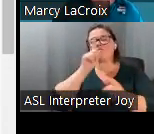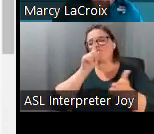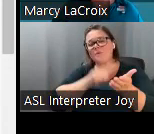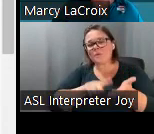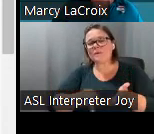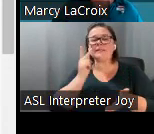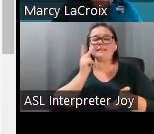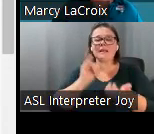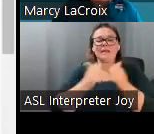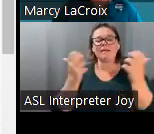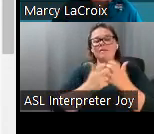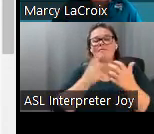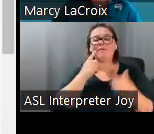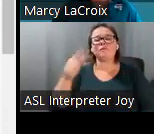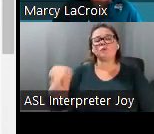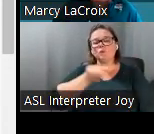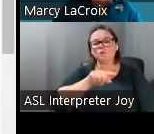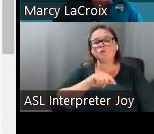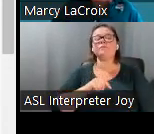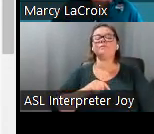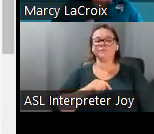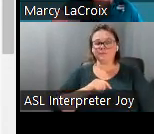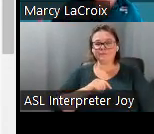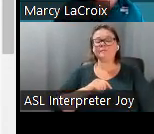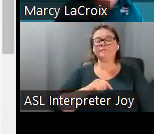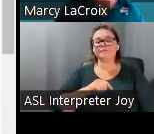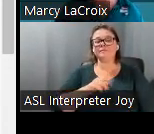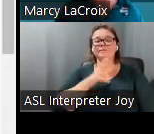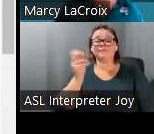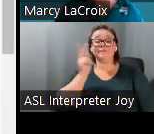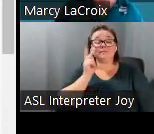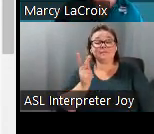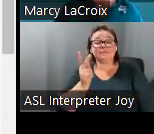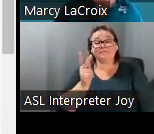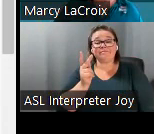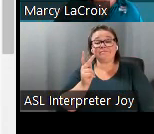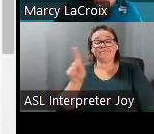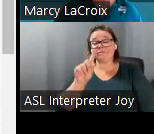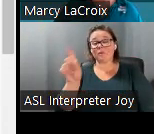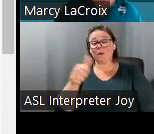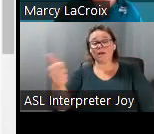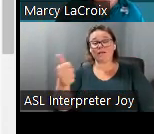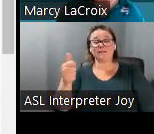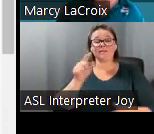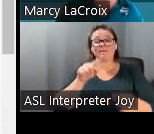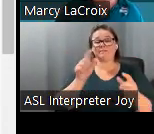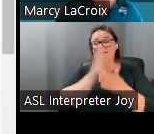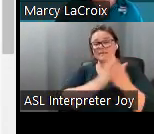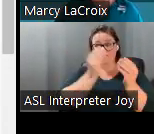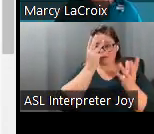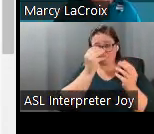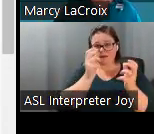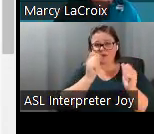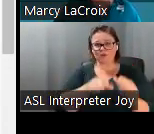fit for you, and see where else these little bits and pieces of information can take